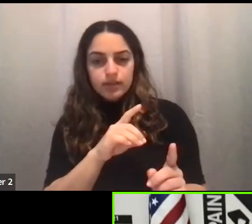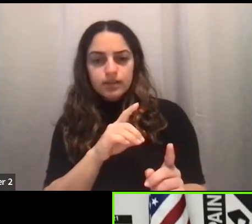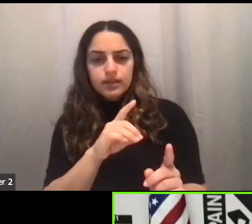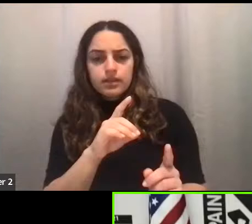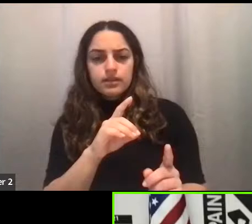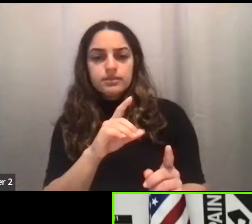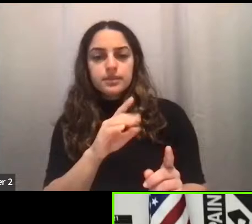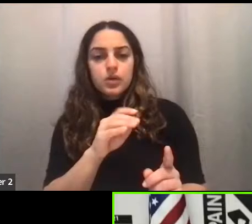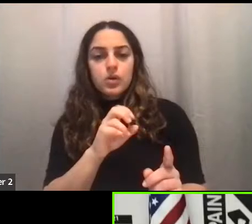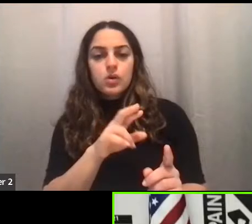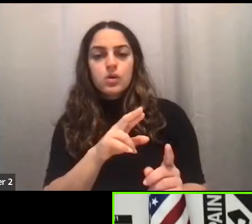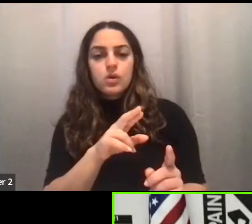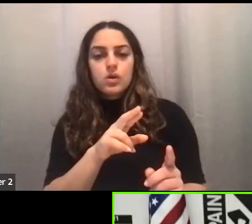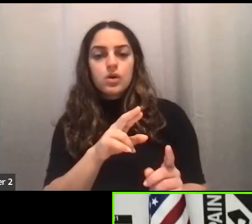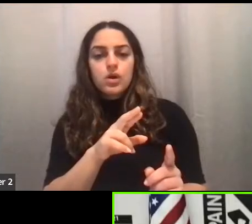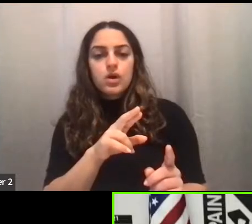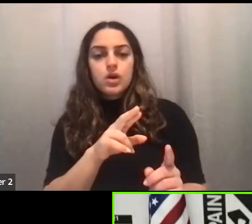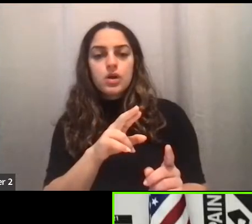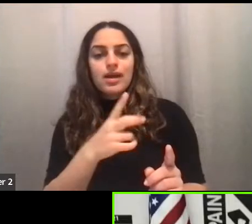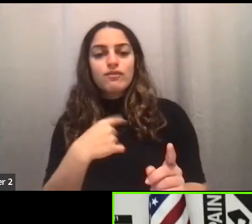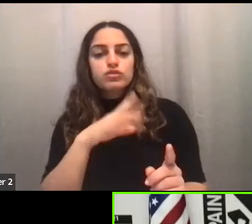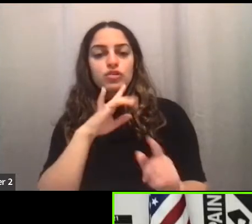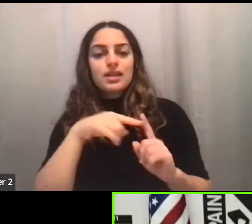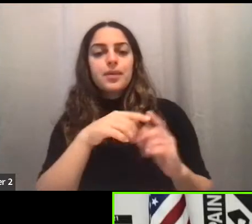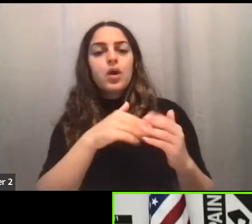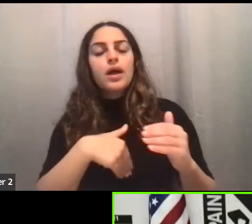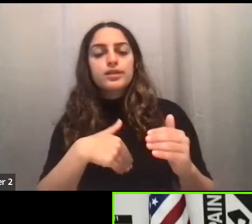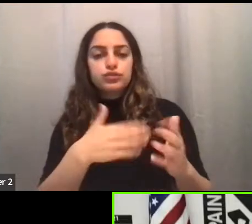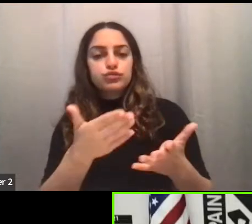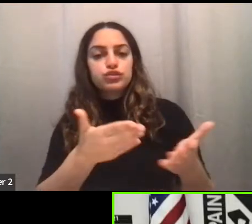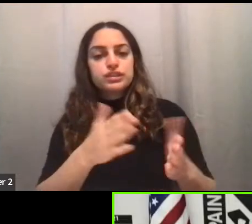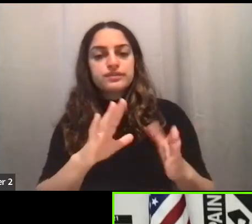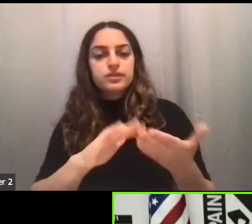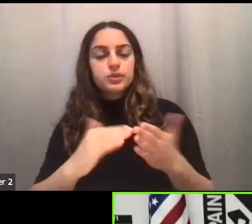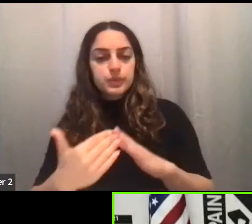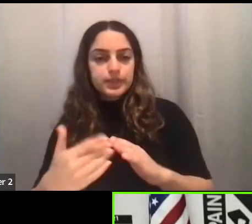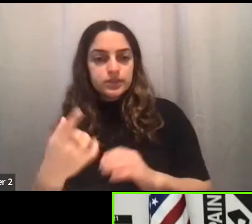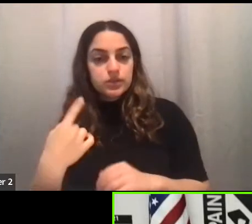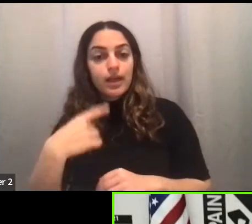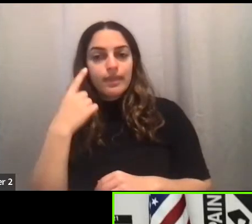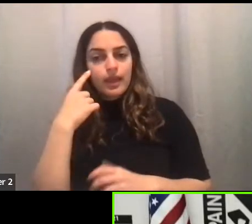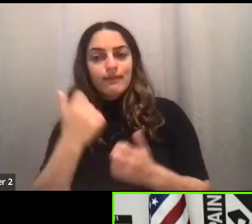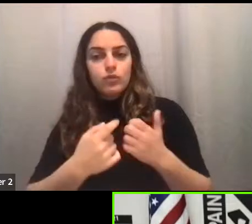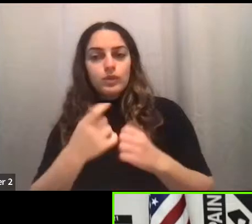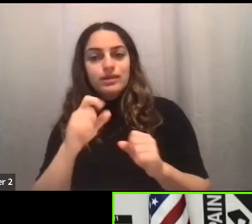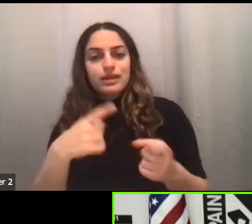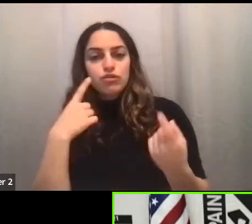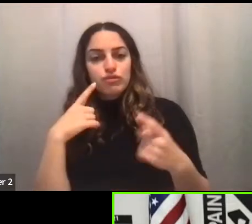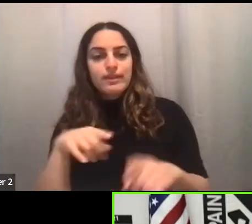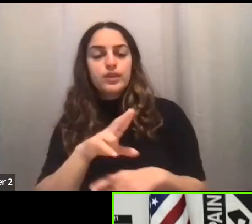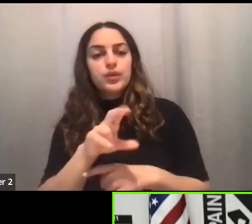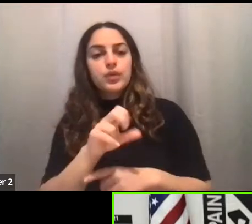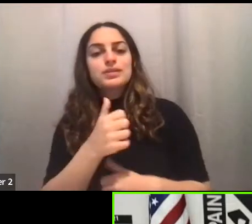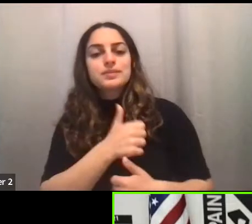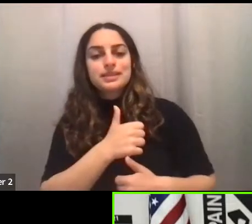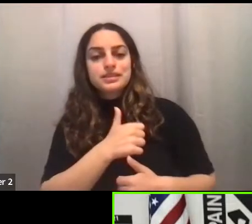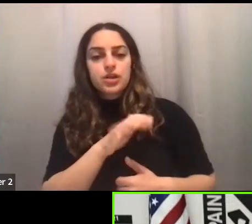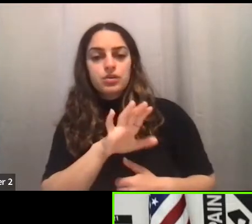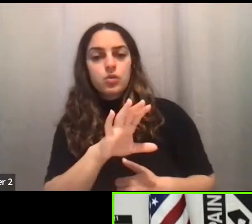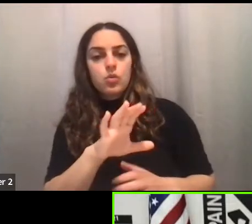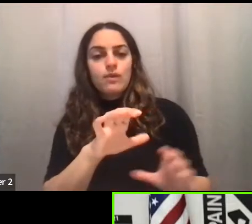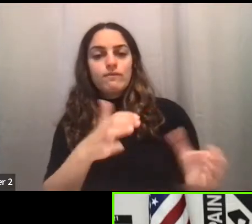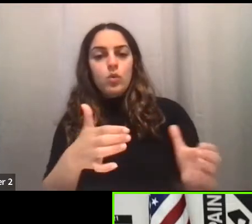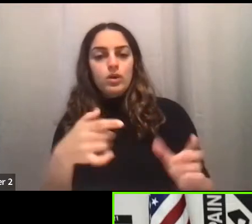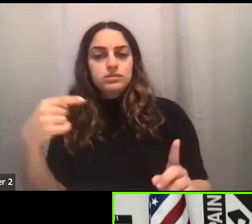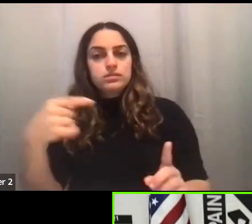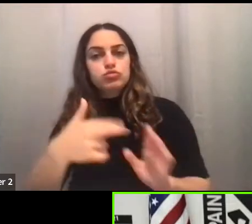everyone on this this panel in this webinar could agree that the united states military and its armed forces is directly representative